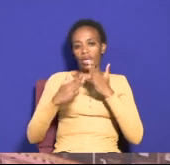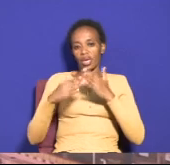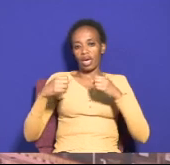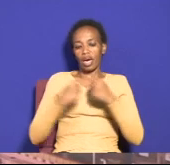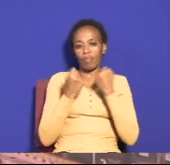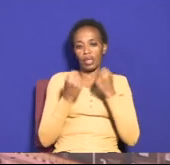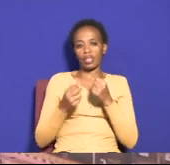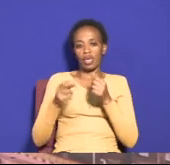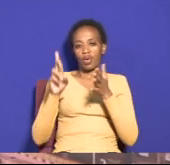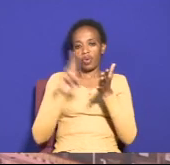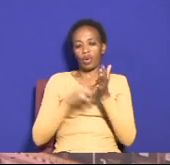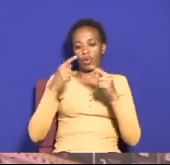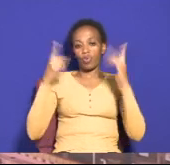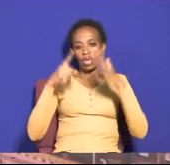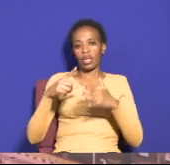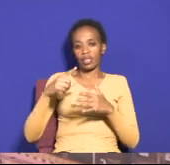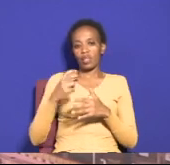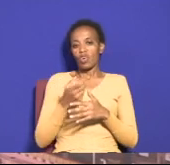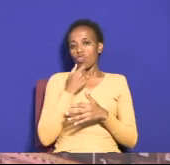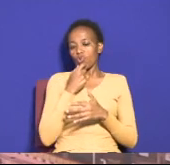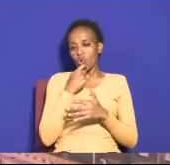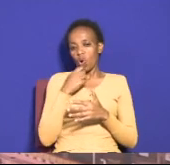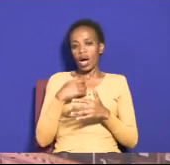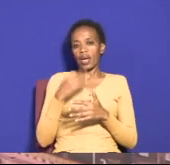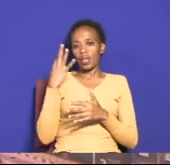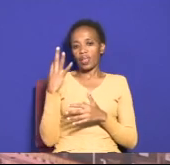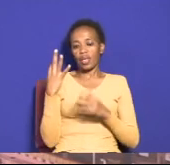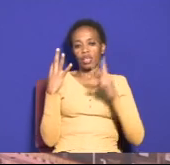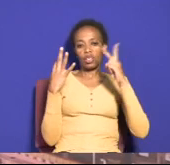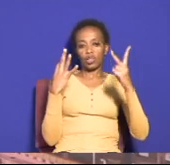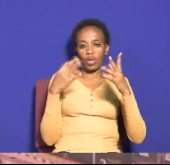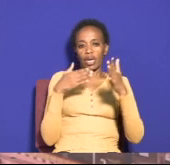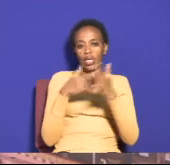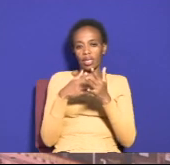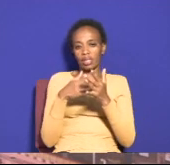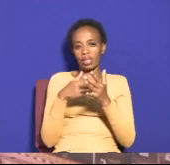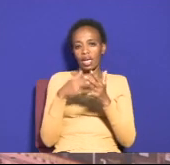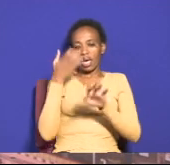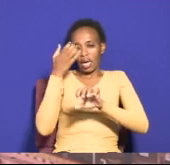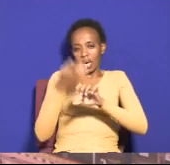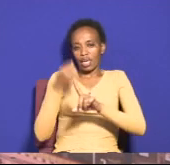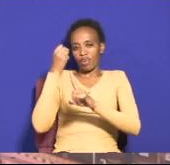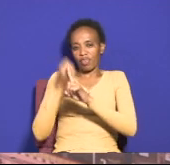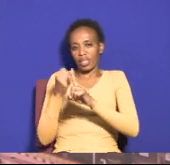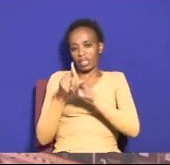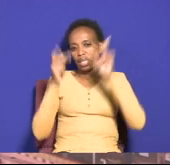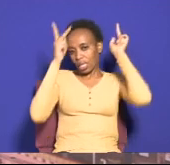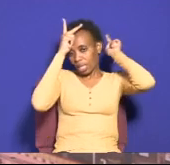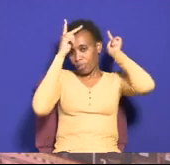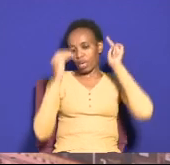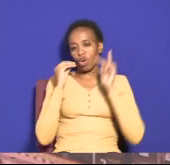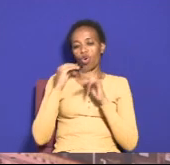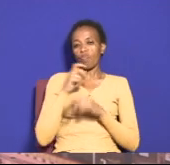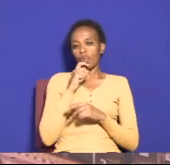clash, record winners Gor Mahia suffered a 3-2 loss against a hard-fighting Kakamega Homeboys